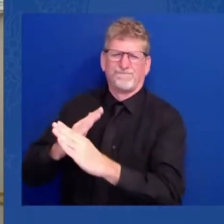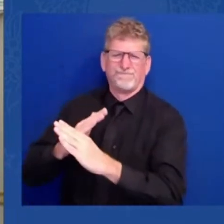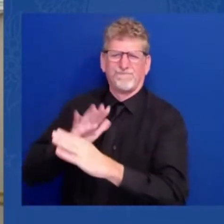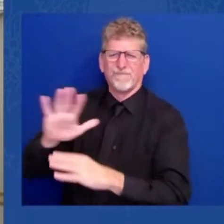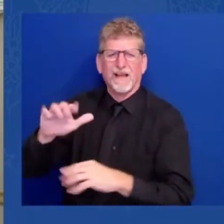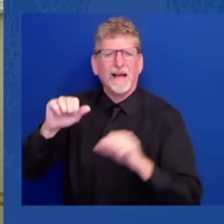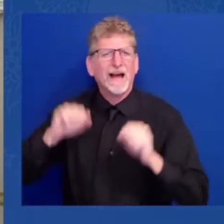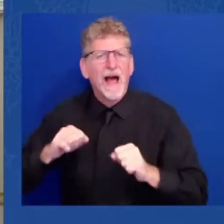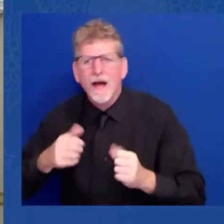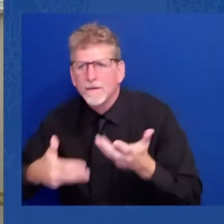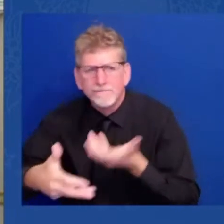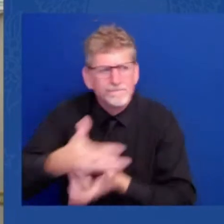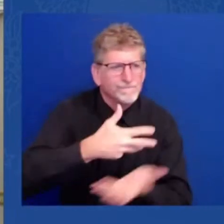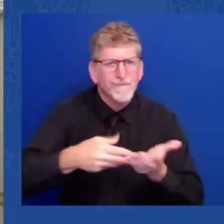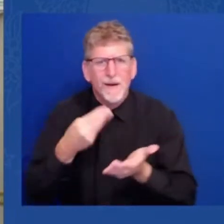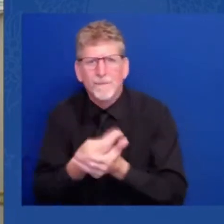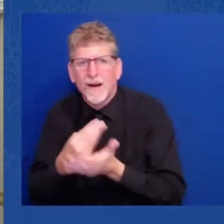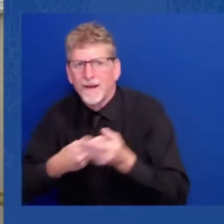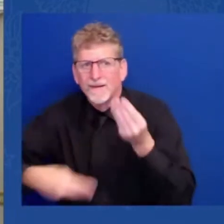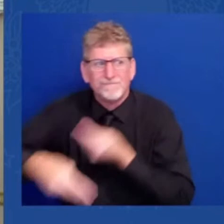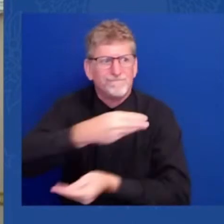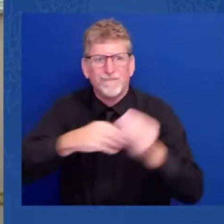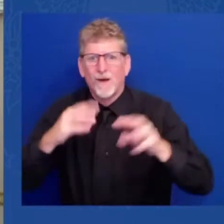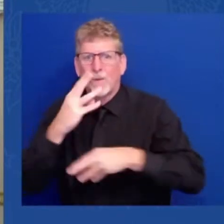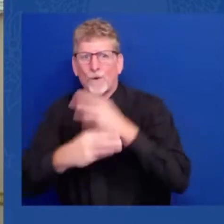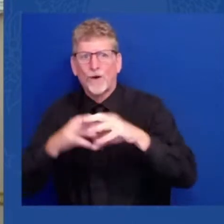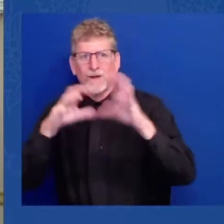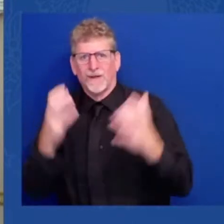semiconductors and sap its